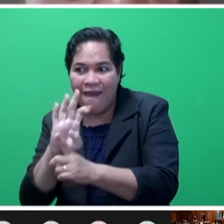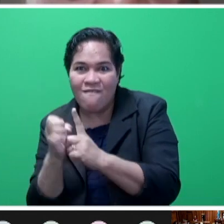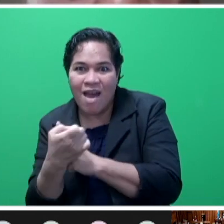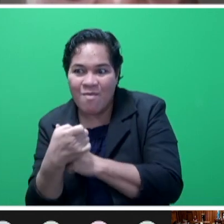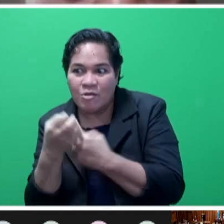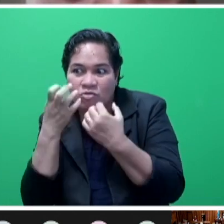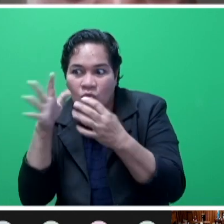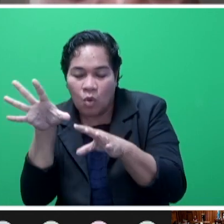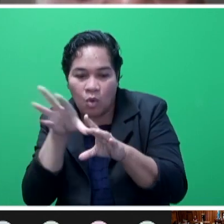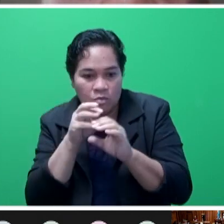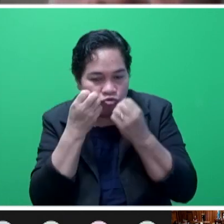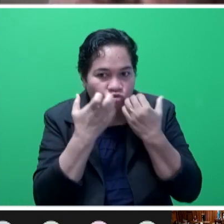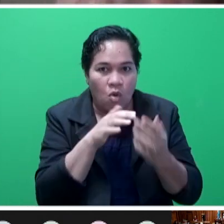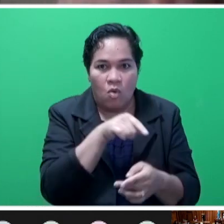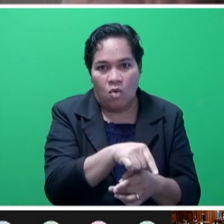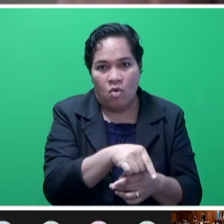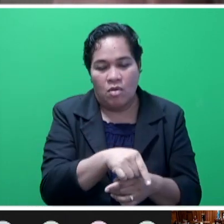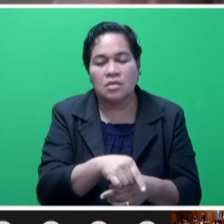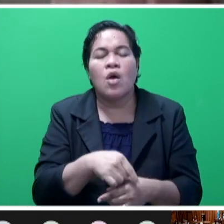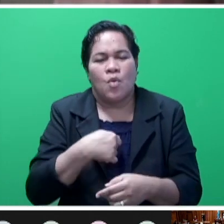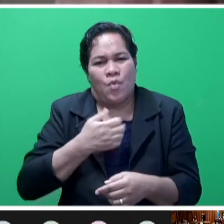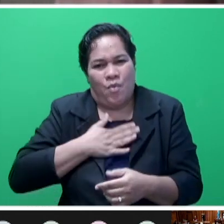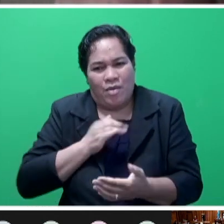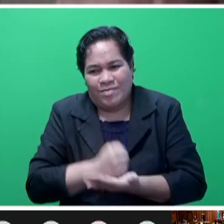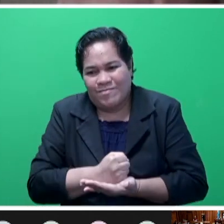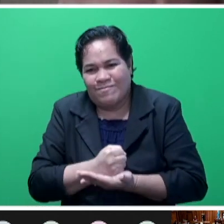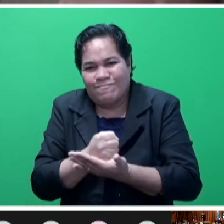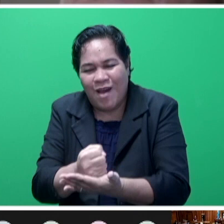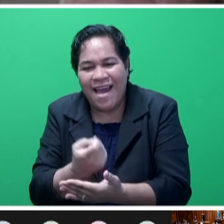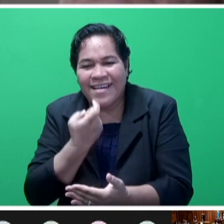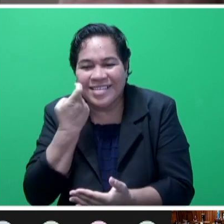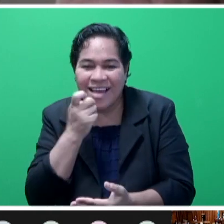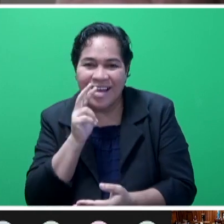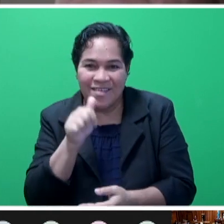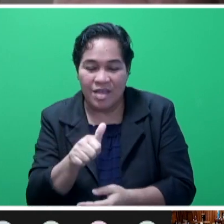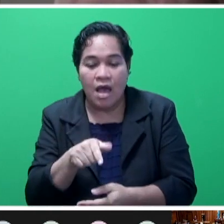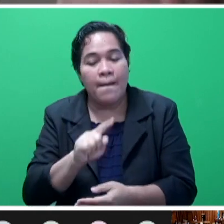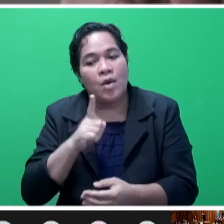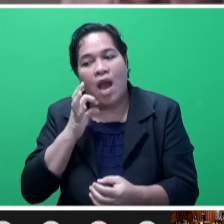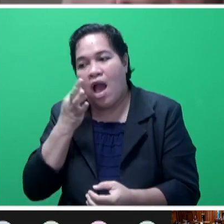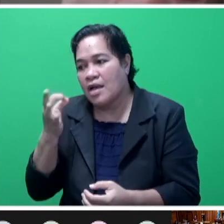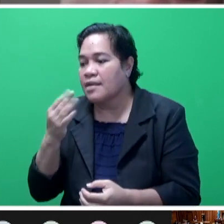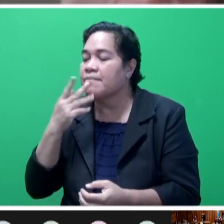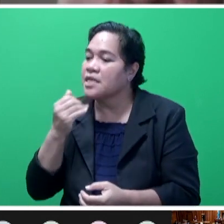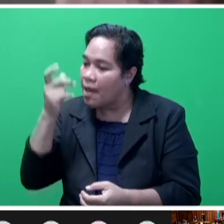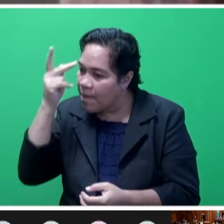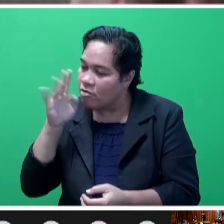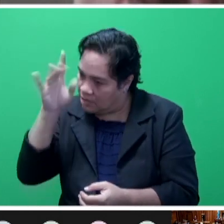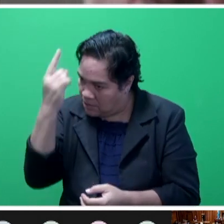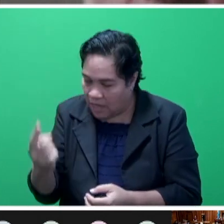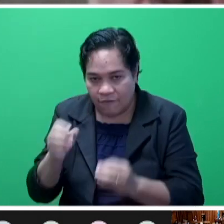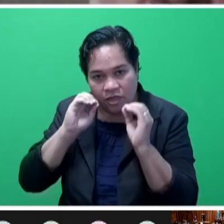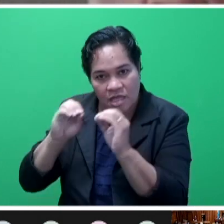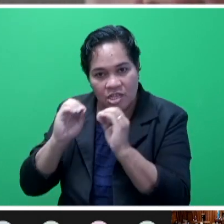as we'd like to provide our children with the much needed support care within our schools, we urge upon parents to teach discipline so that